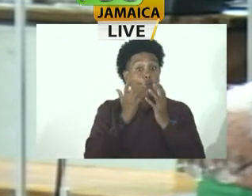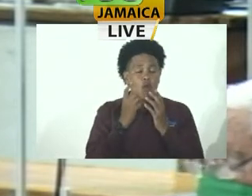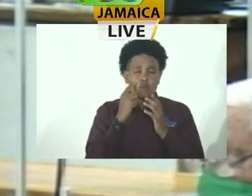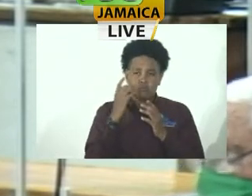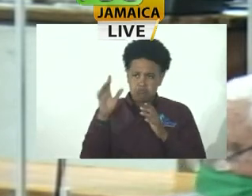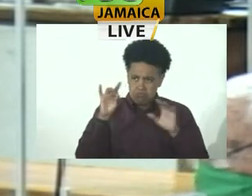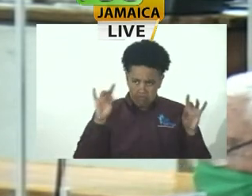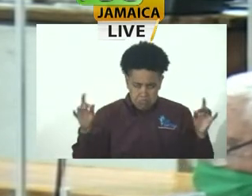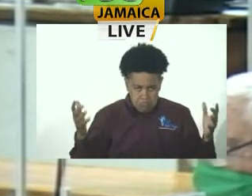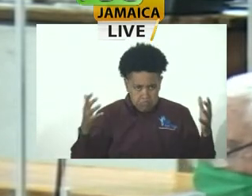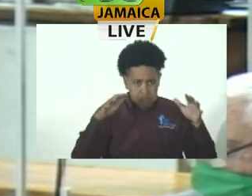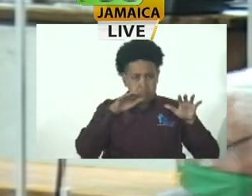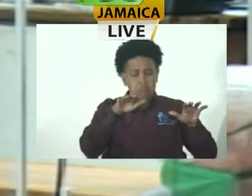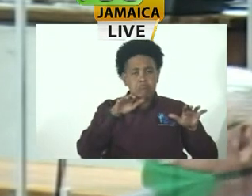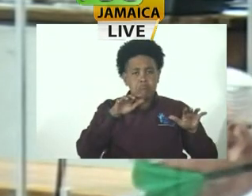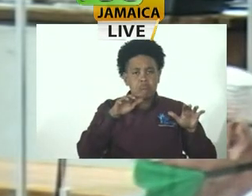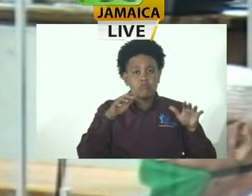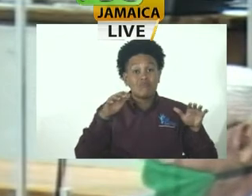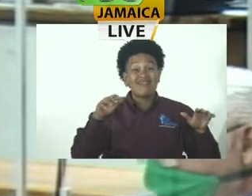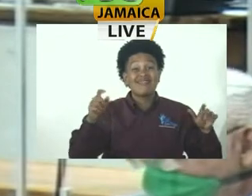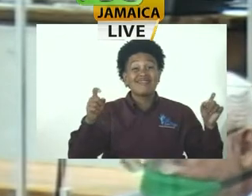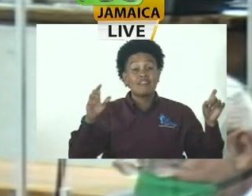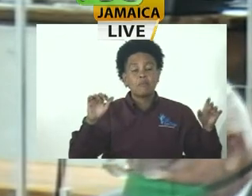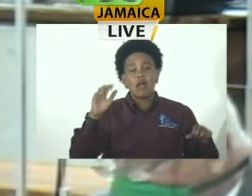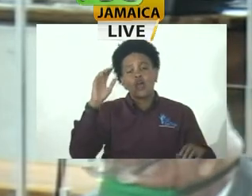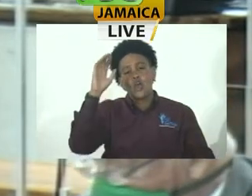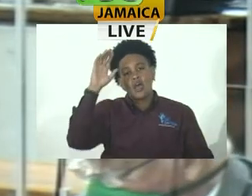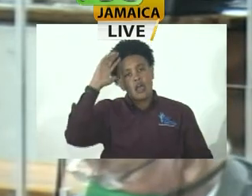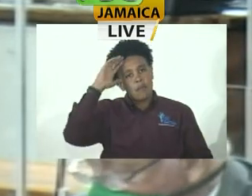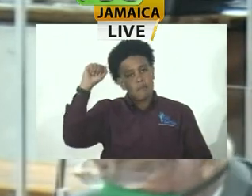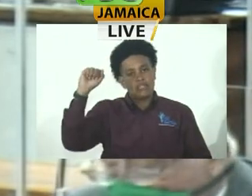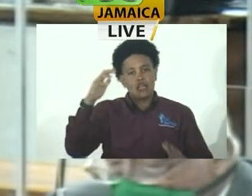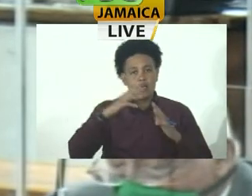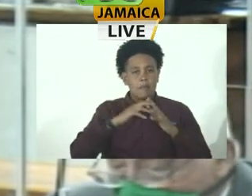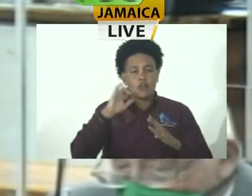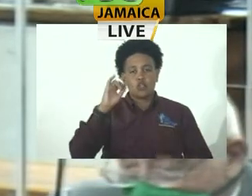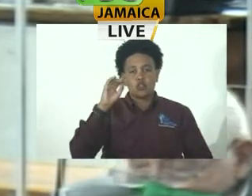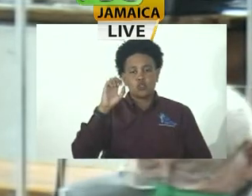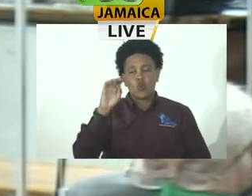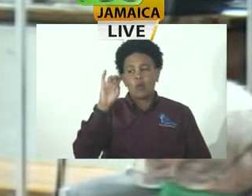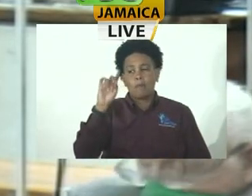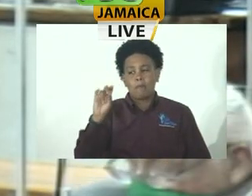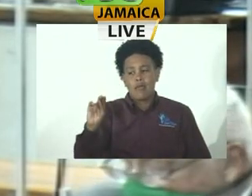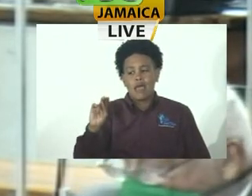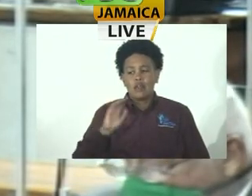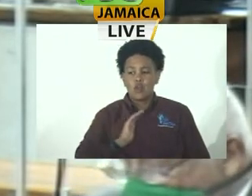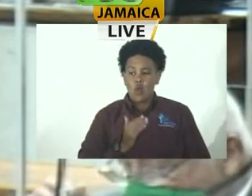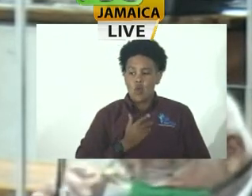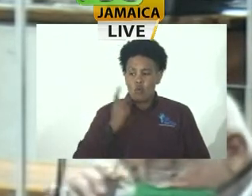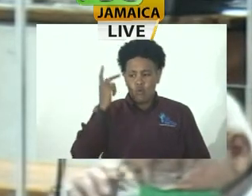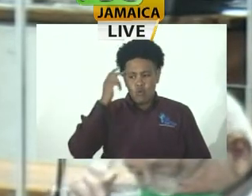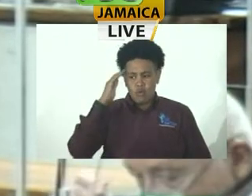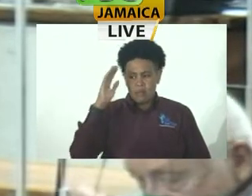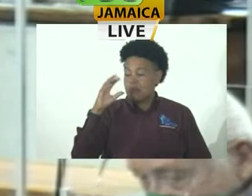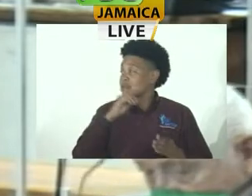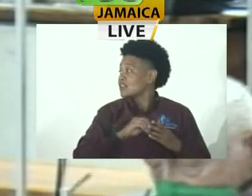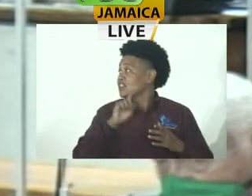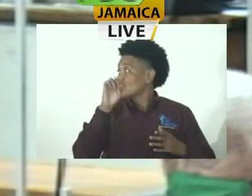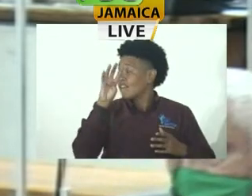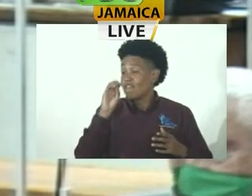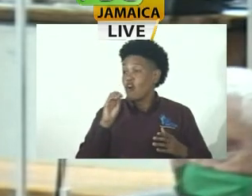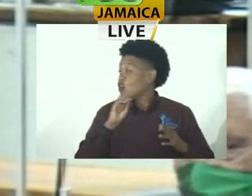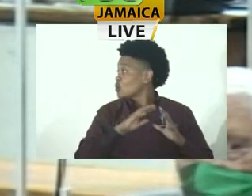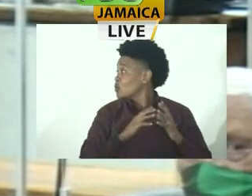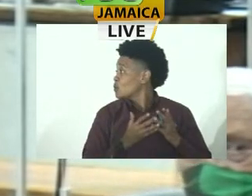climate hosted by us president joe biden our prime minister was one of the 40 world